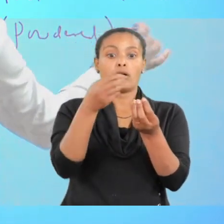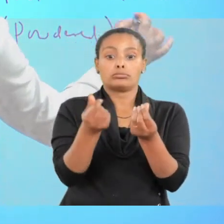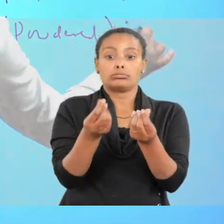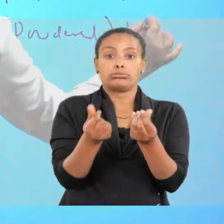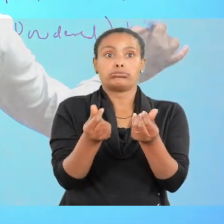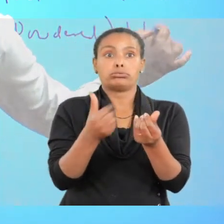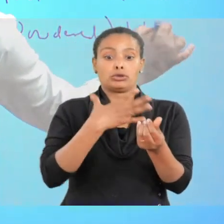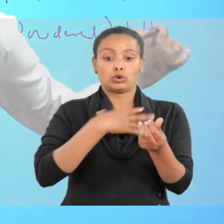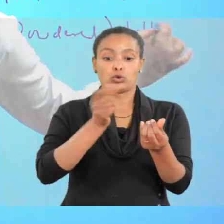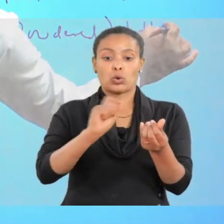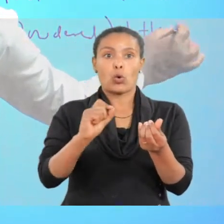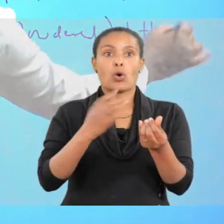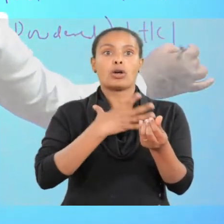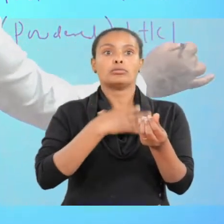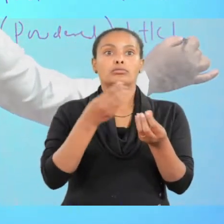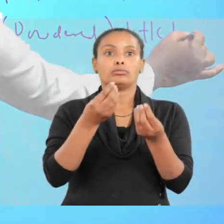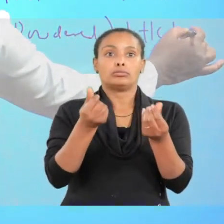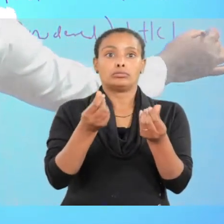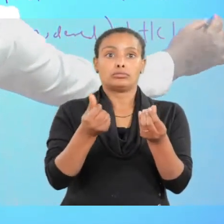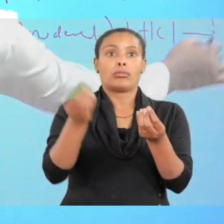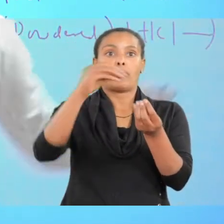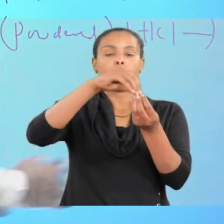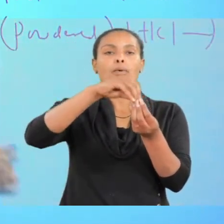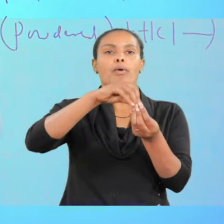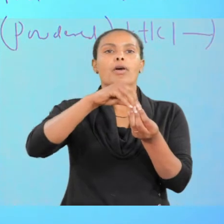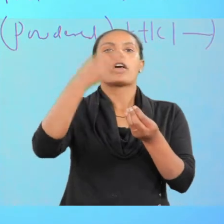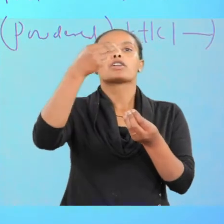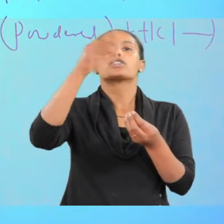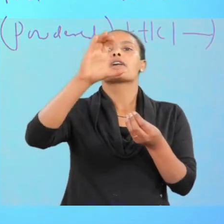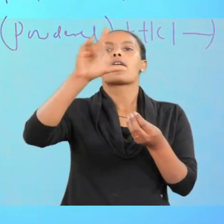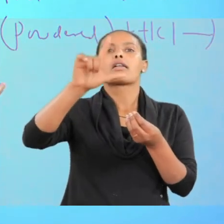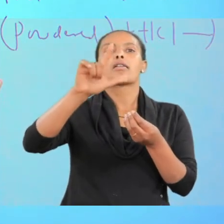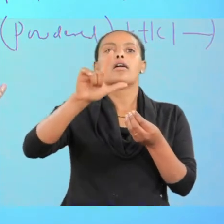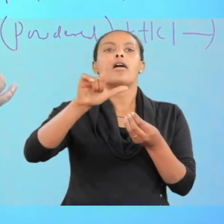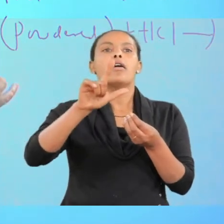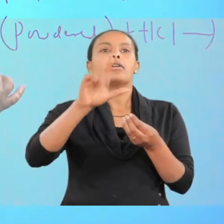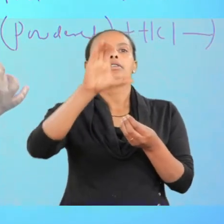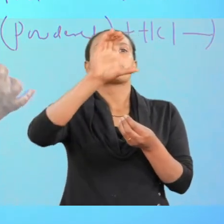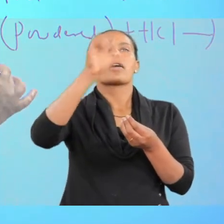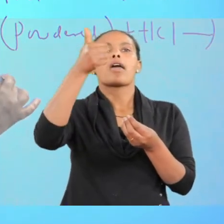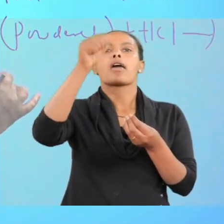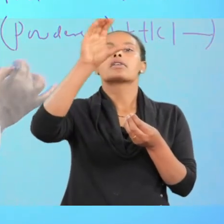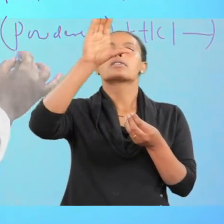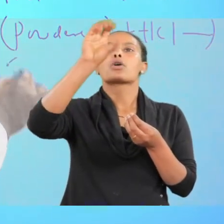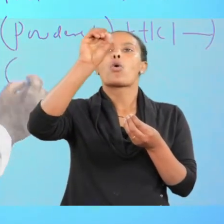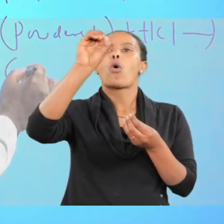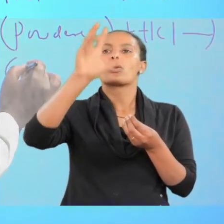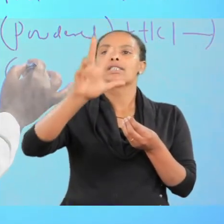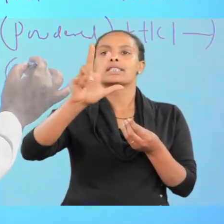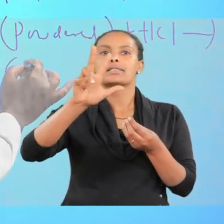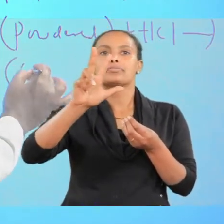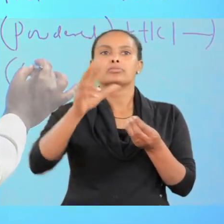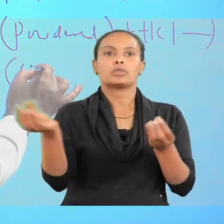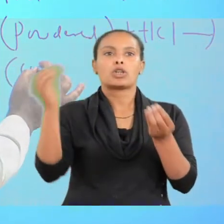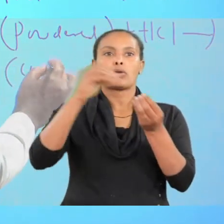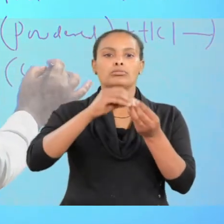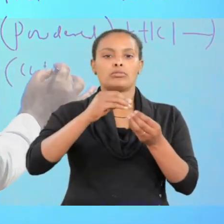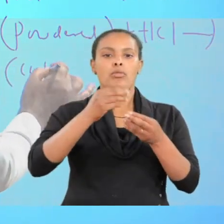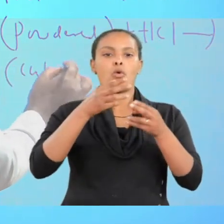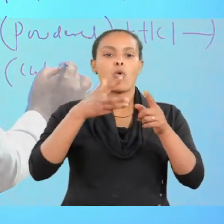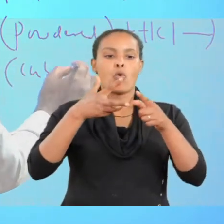chalk plus hydrochloric acid and calcium carbonate, this is cube